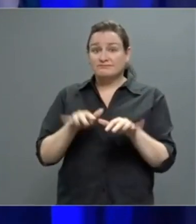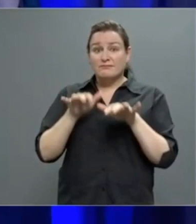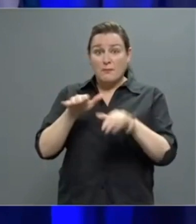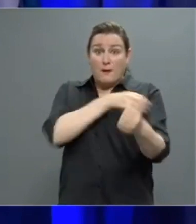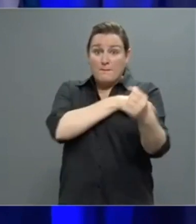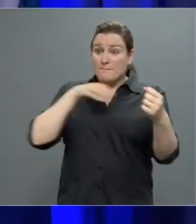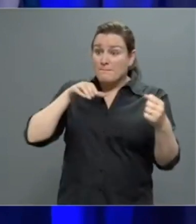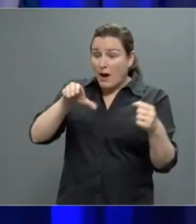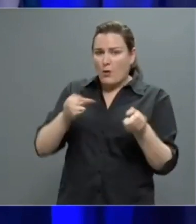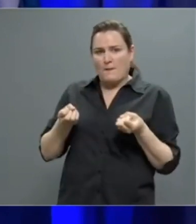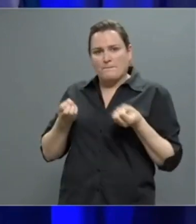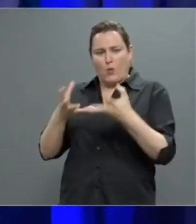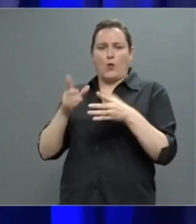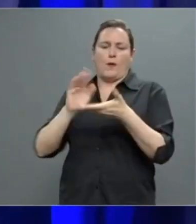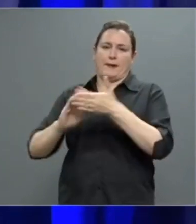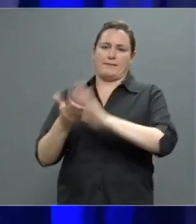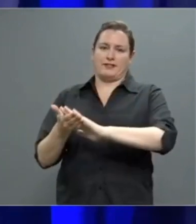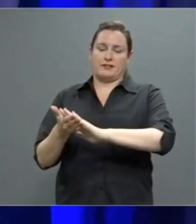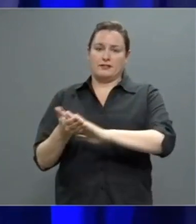state power.